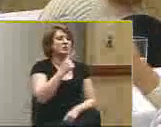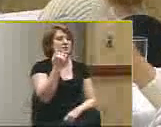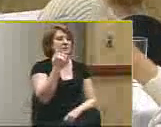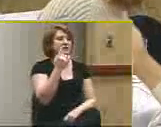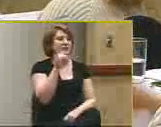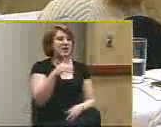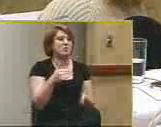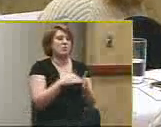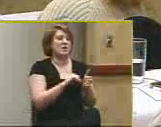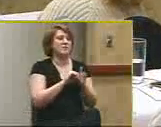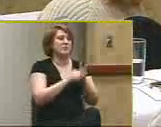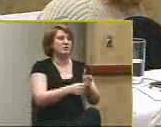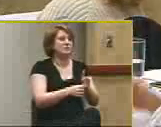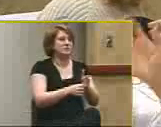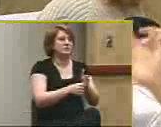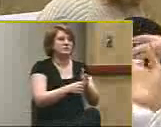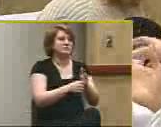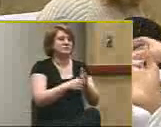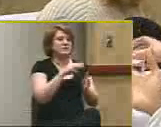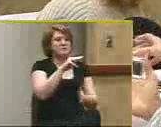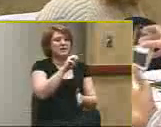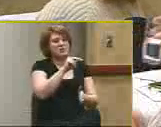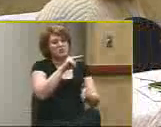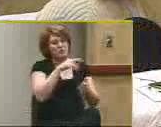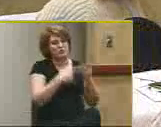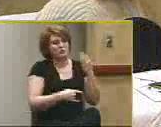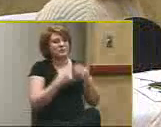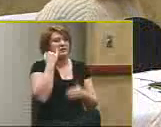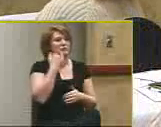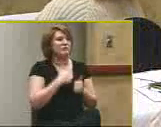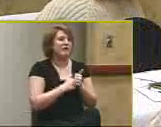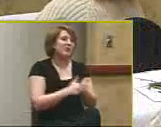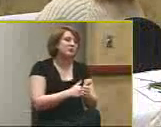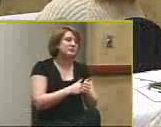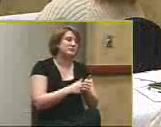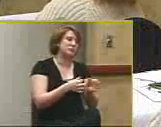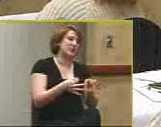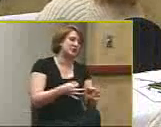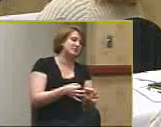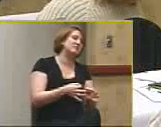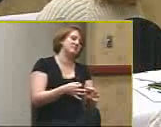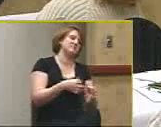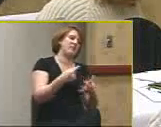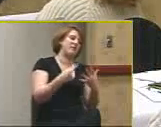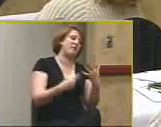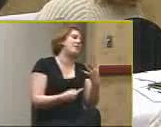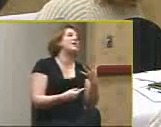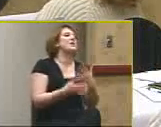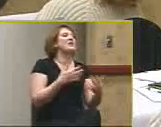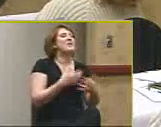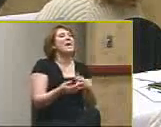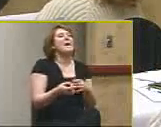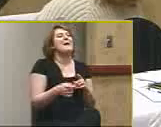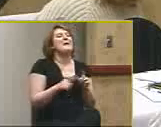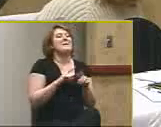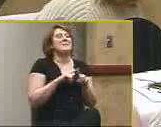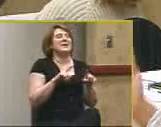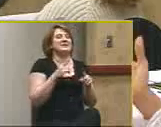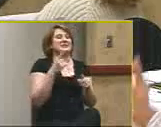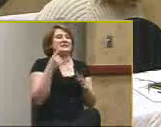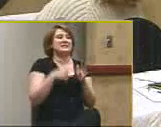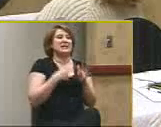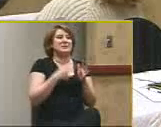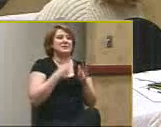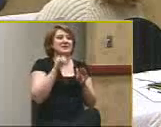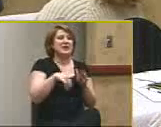that, you know, if they follow the directions or whatever it is your hard behavior is, but there comes a time sometimes that response cost has to come into play and you